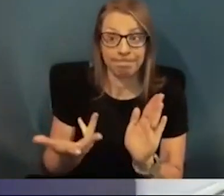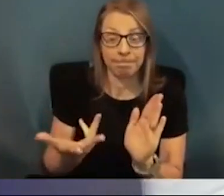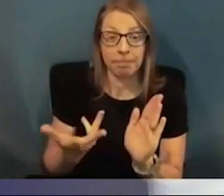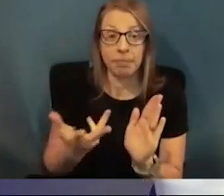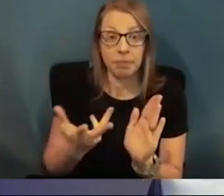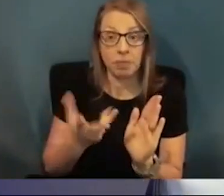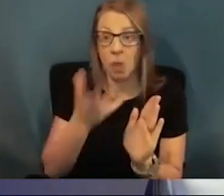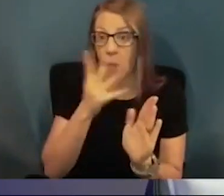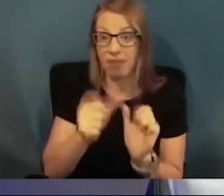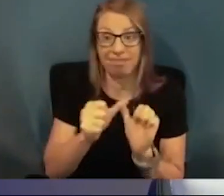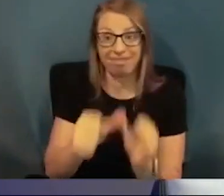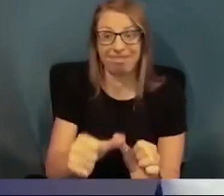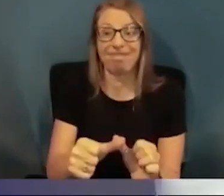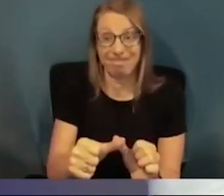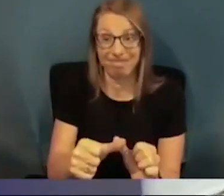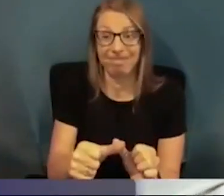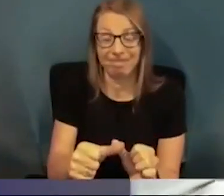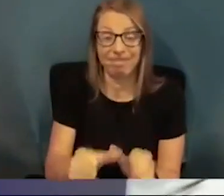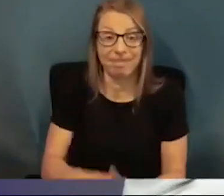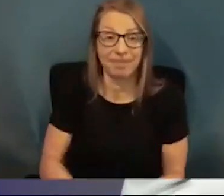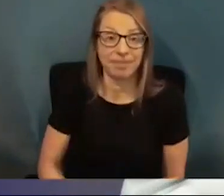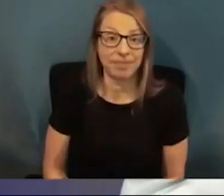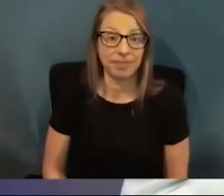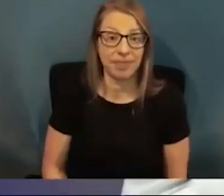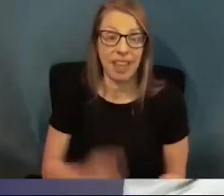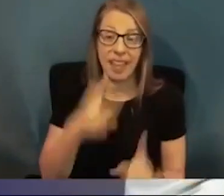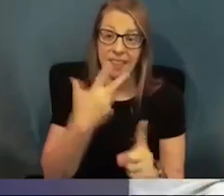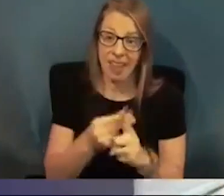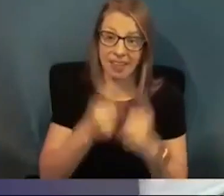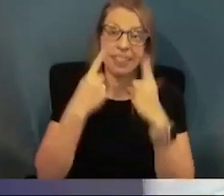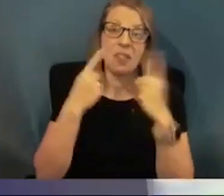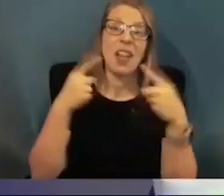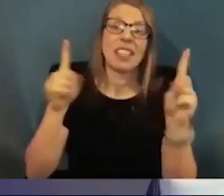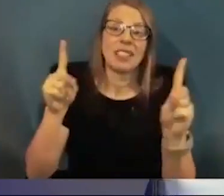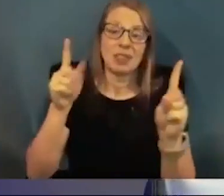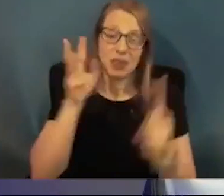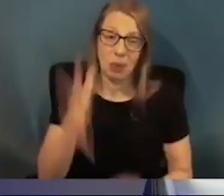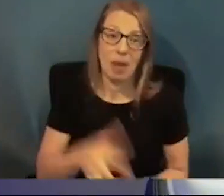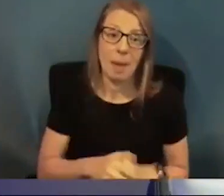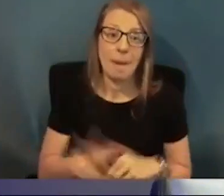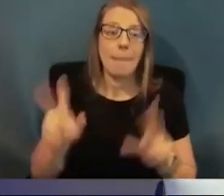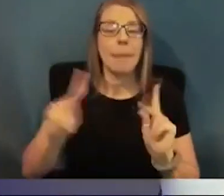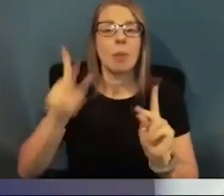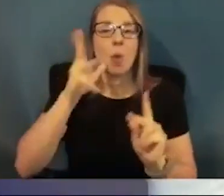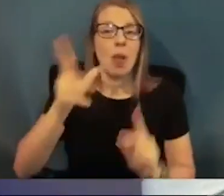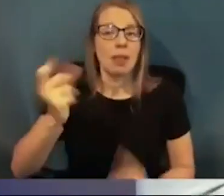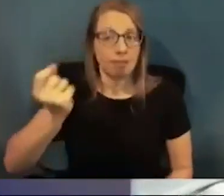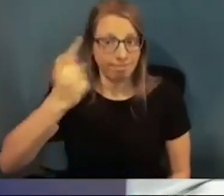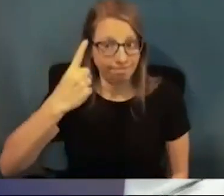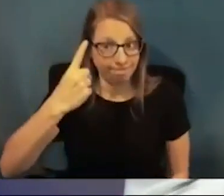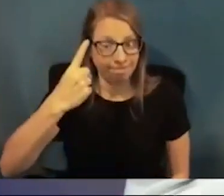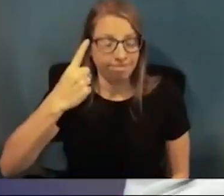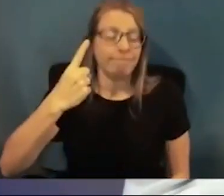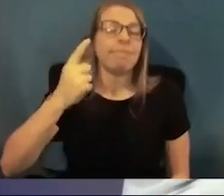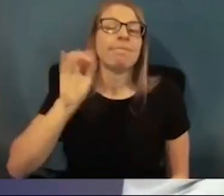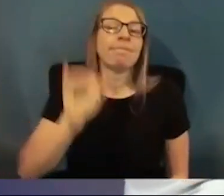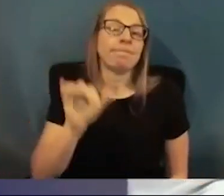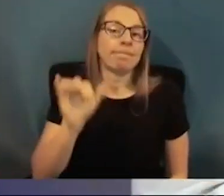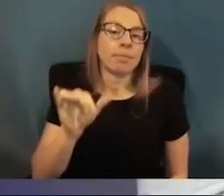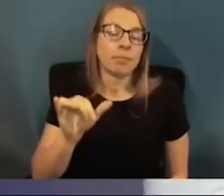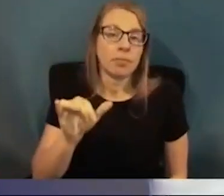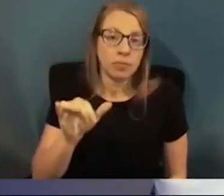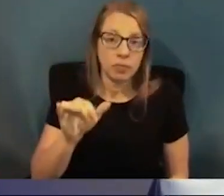but vaccines will be effective, and people will understand it, and it'll be behind us in a